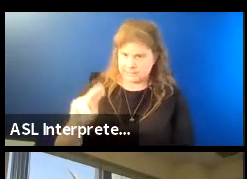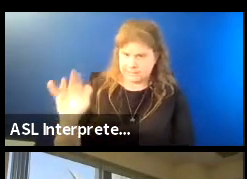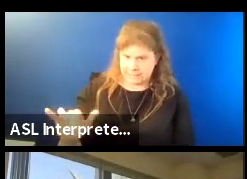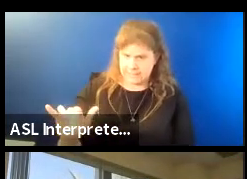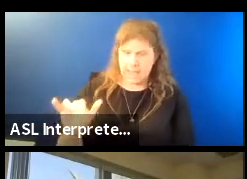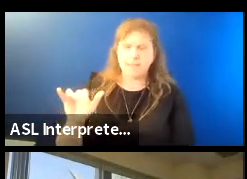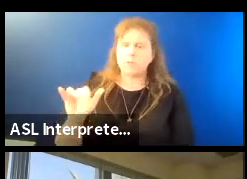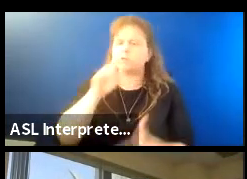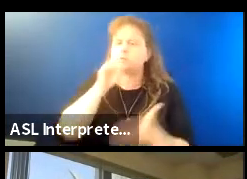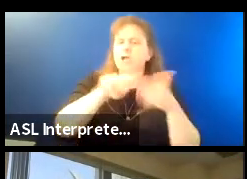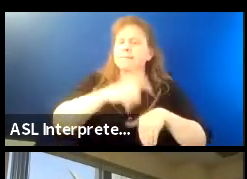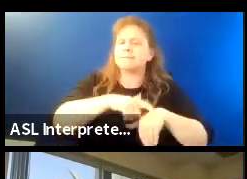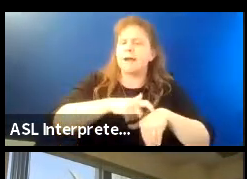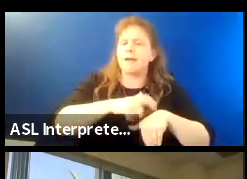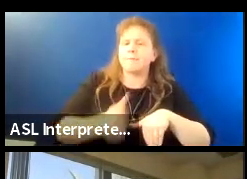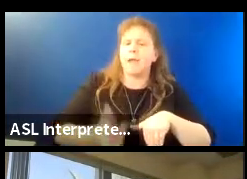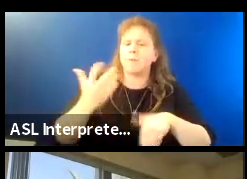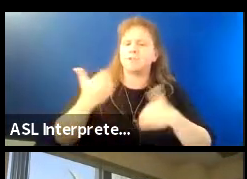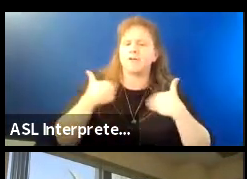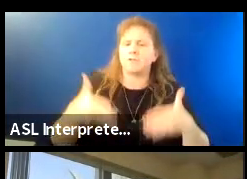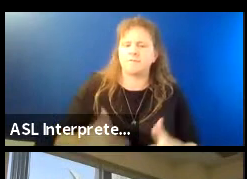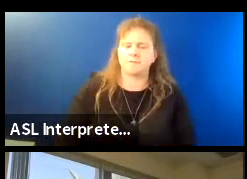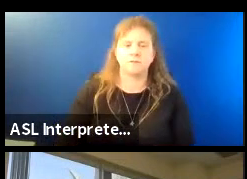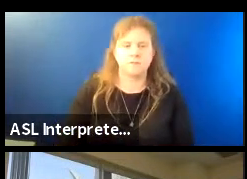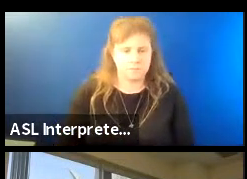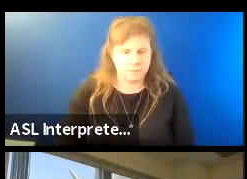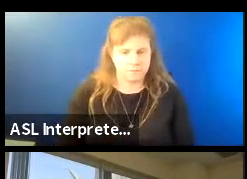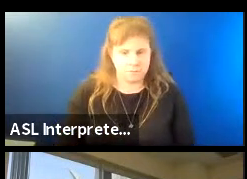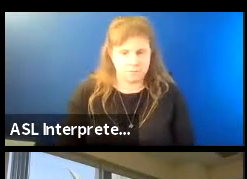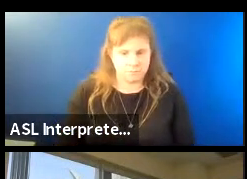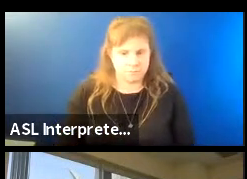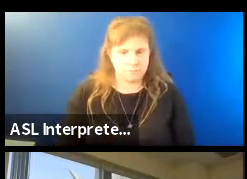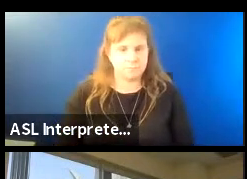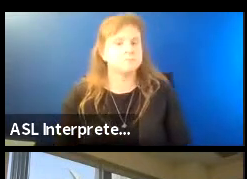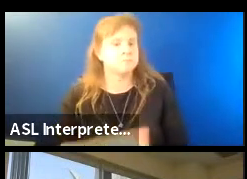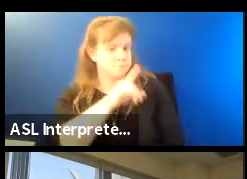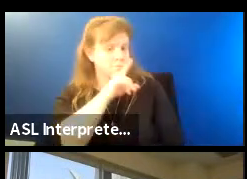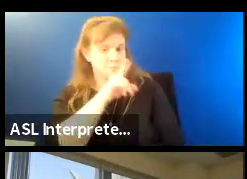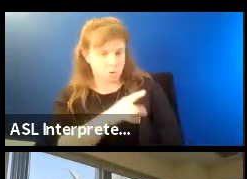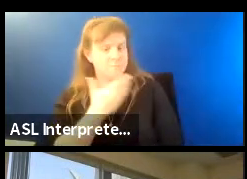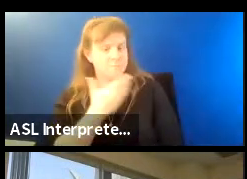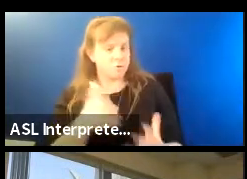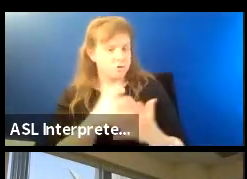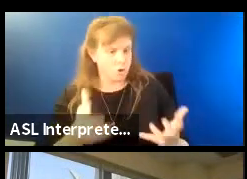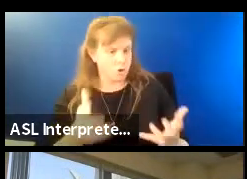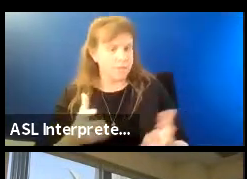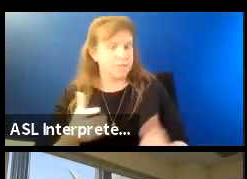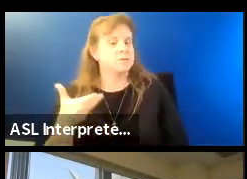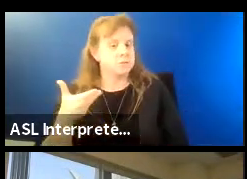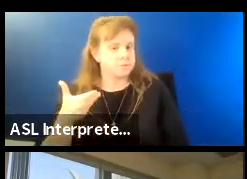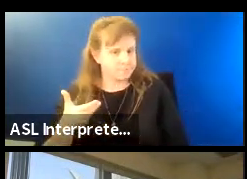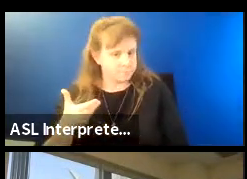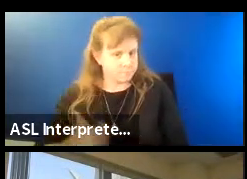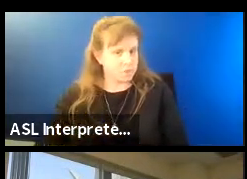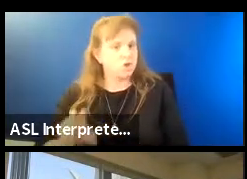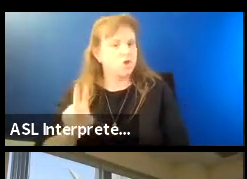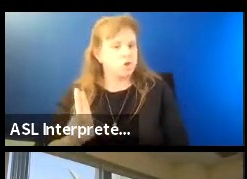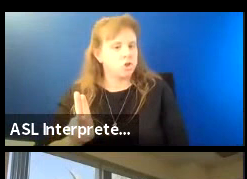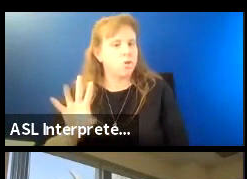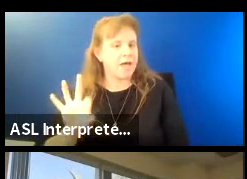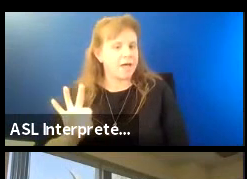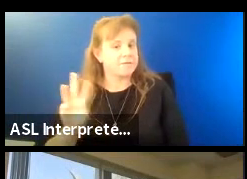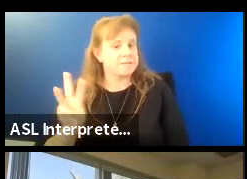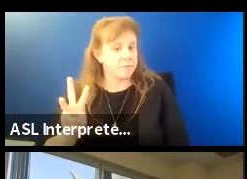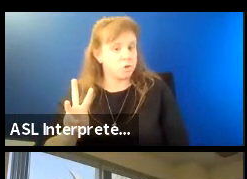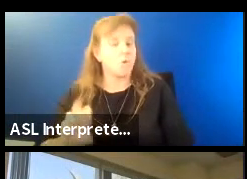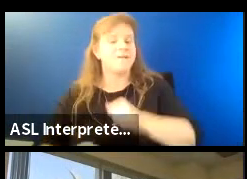much time we have for a couple of more questions. Sure. Thank you all so much. I'm Diana Telebsen Torres with the UFW Foundation.